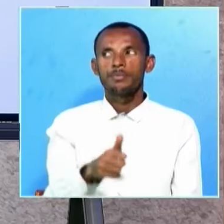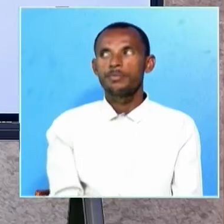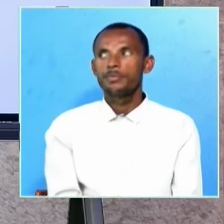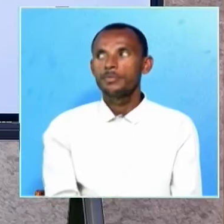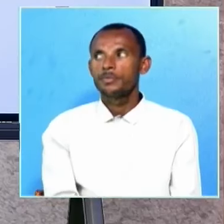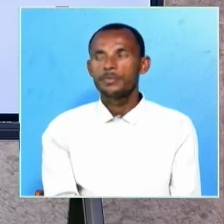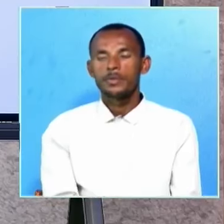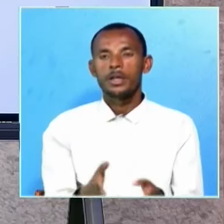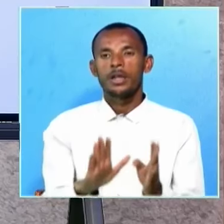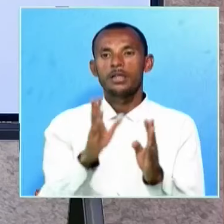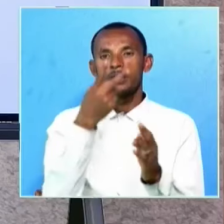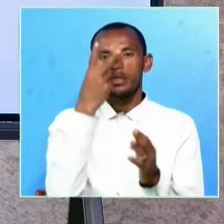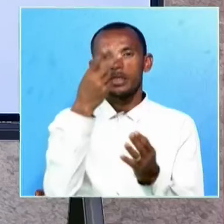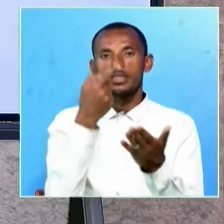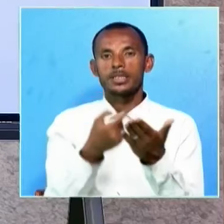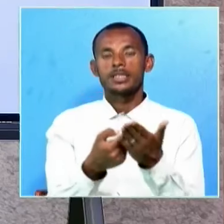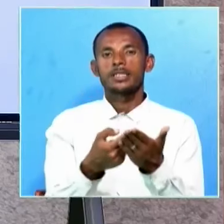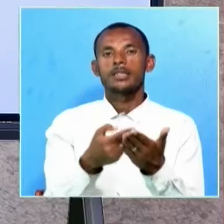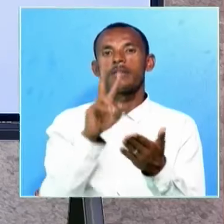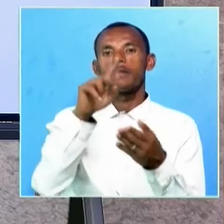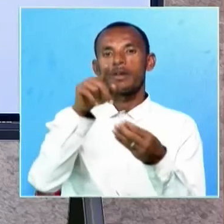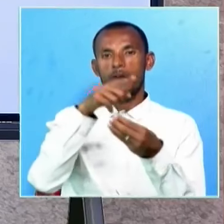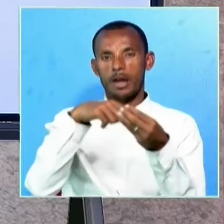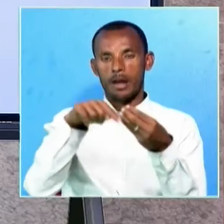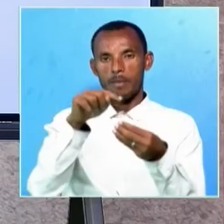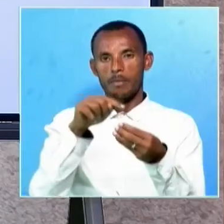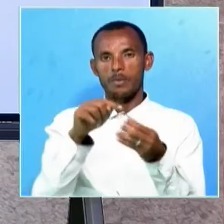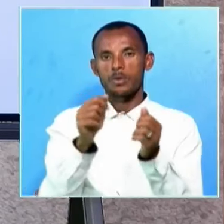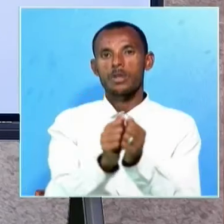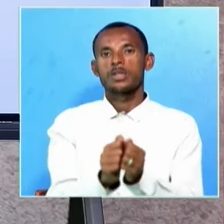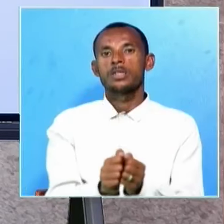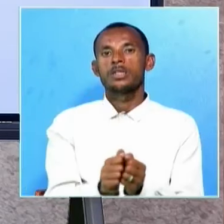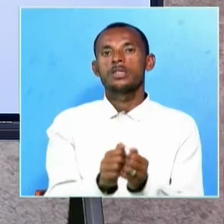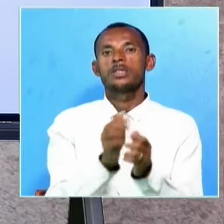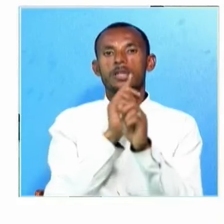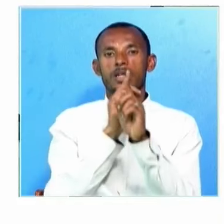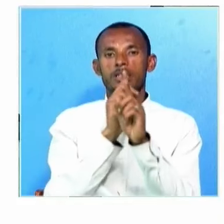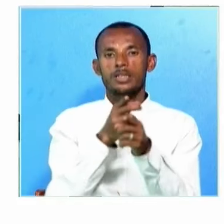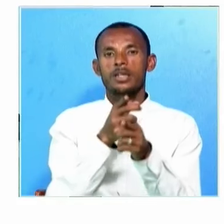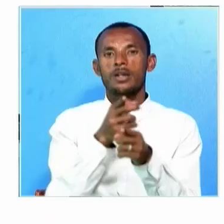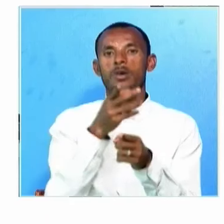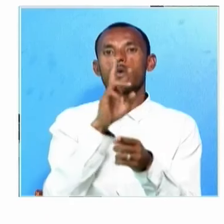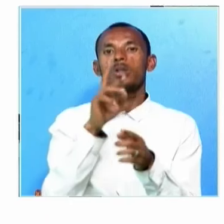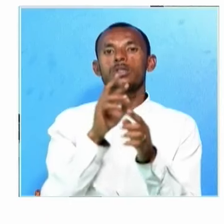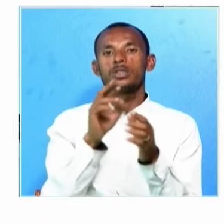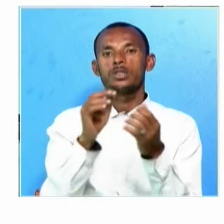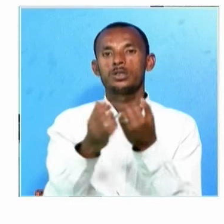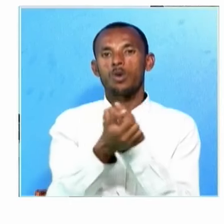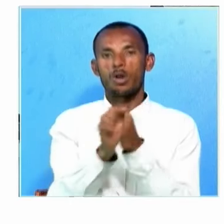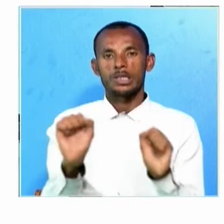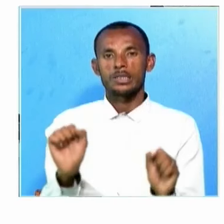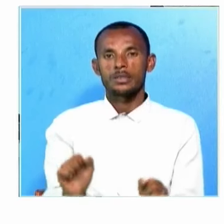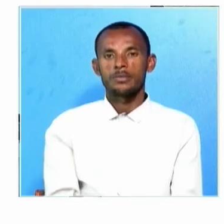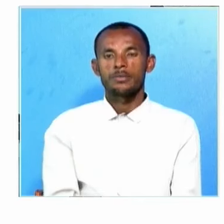Let's see this together. The answer or solution.